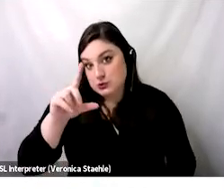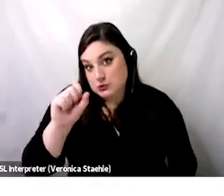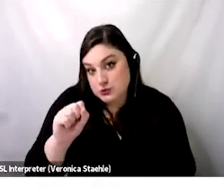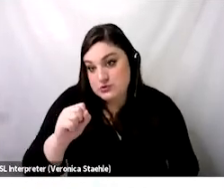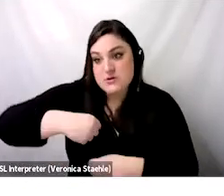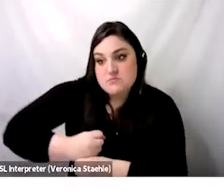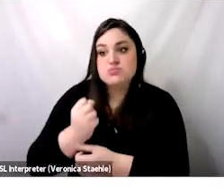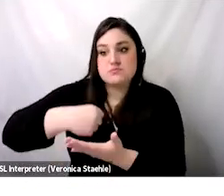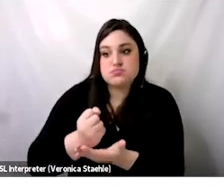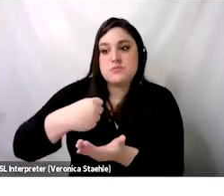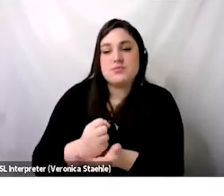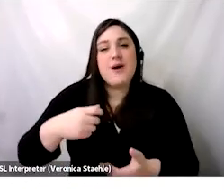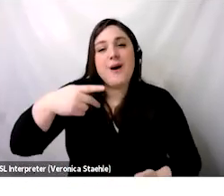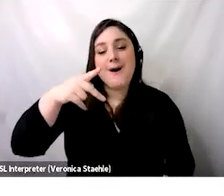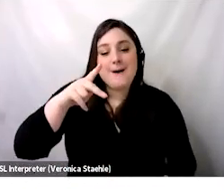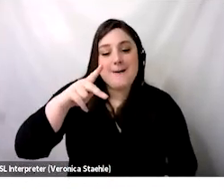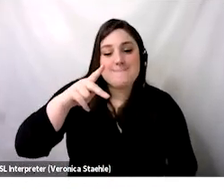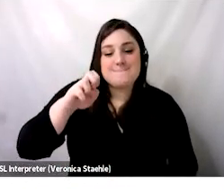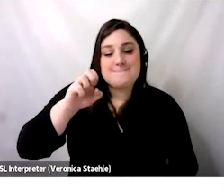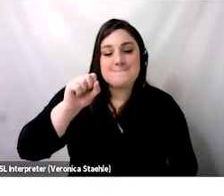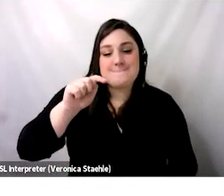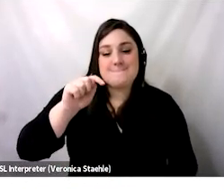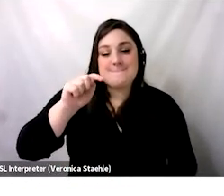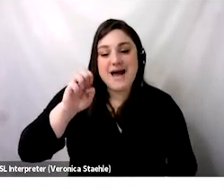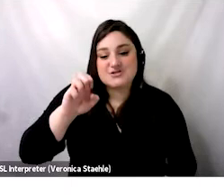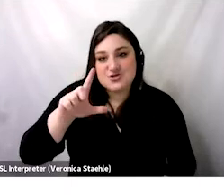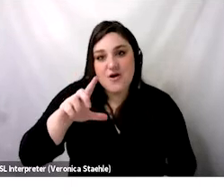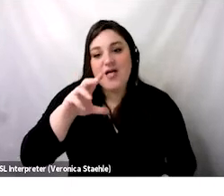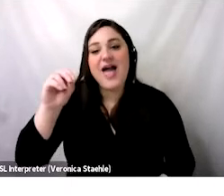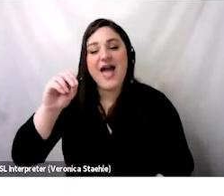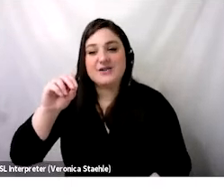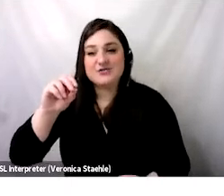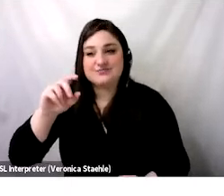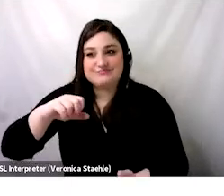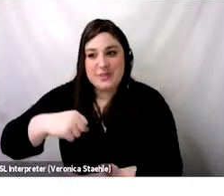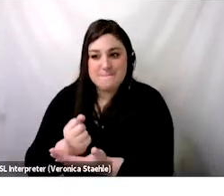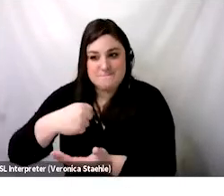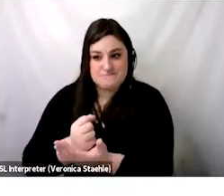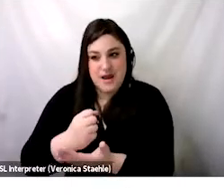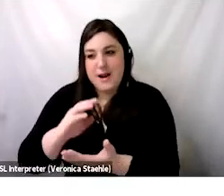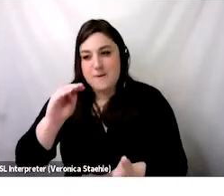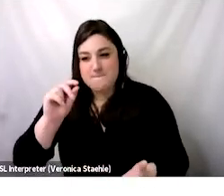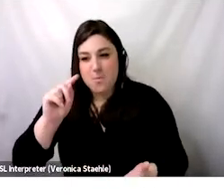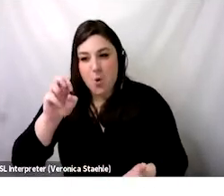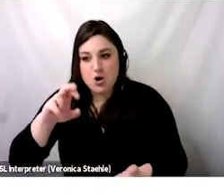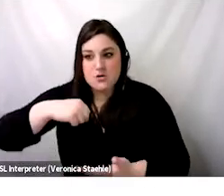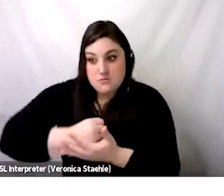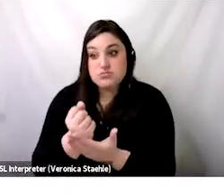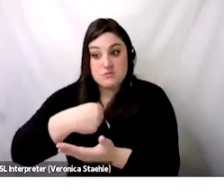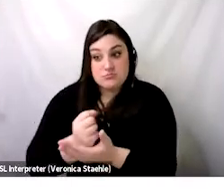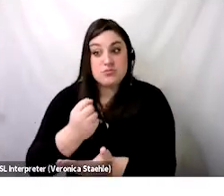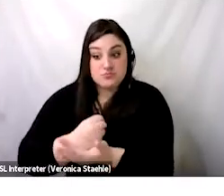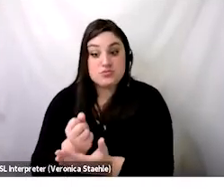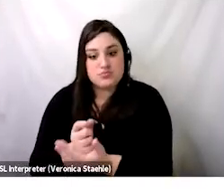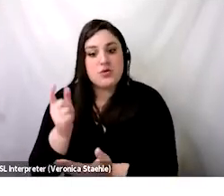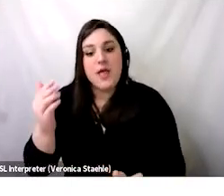winnowing, removing the chaff and debris from rice and making it whole, that the